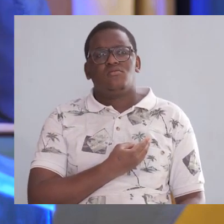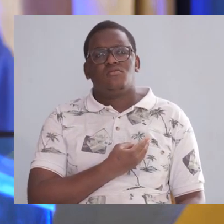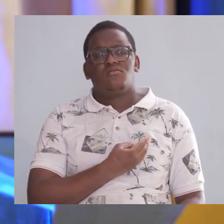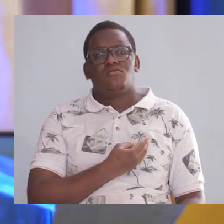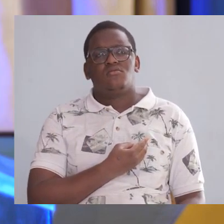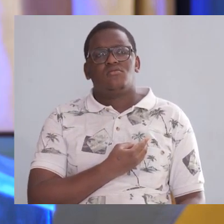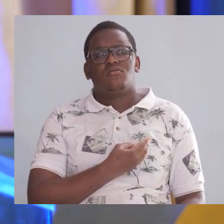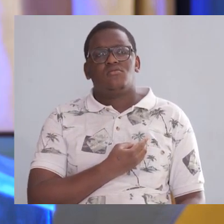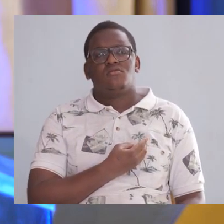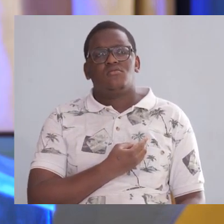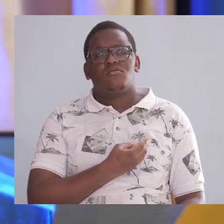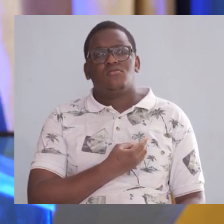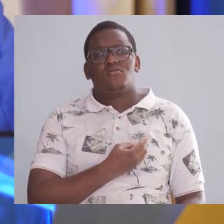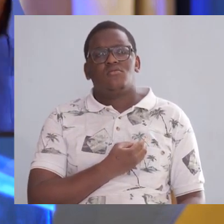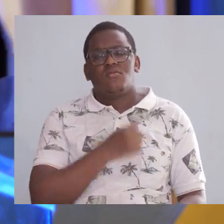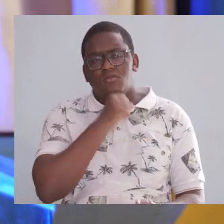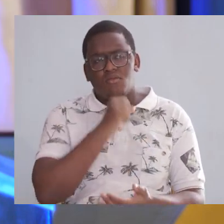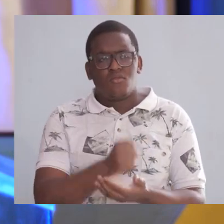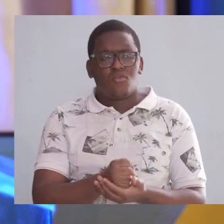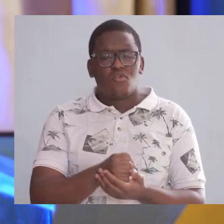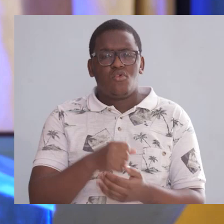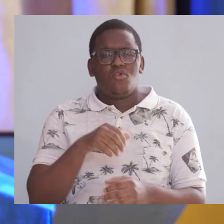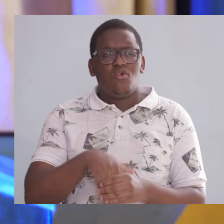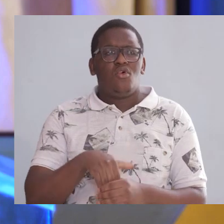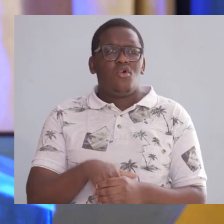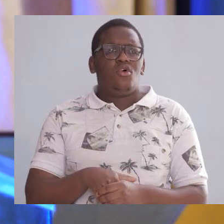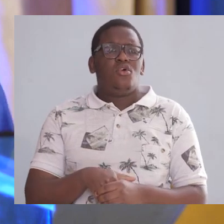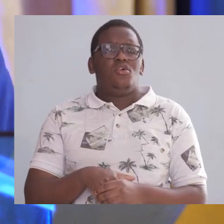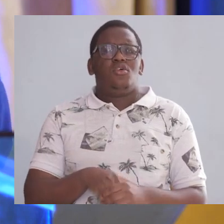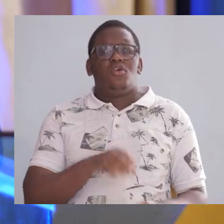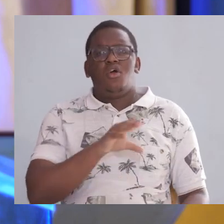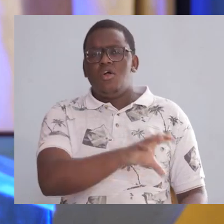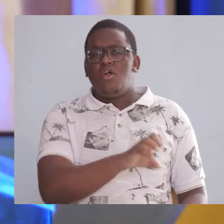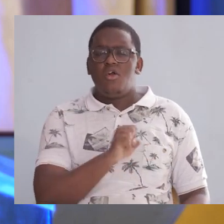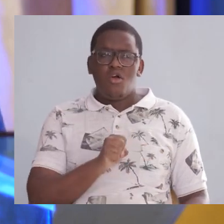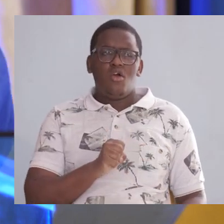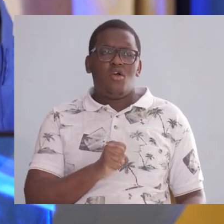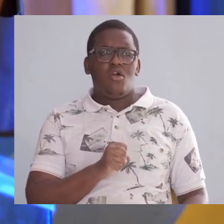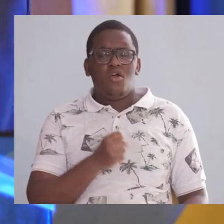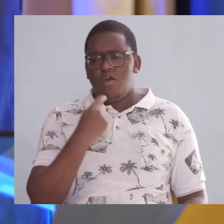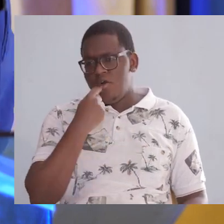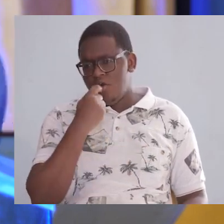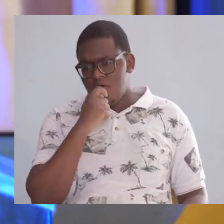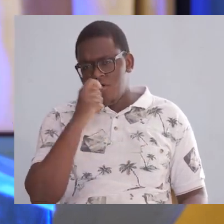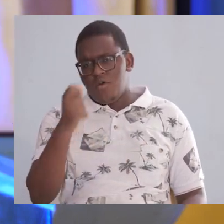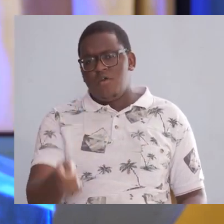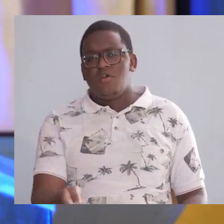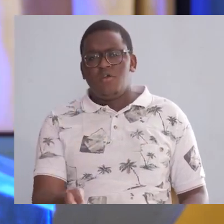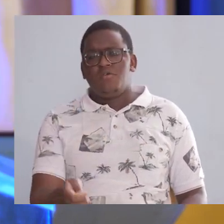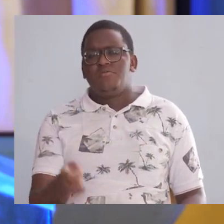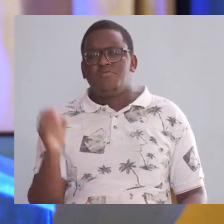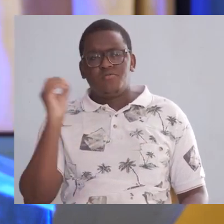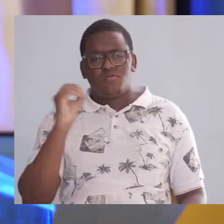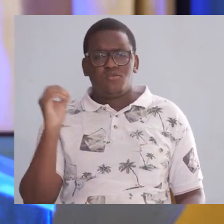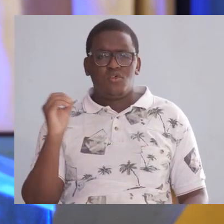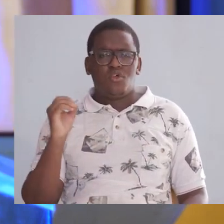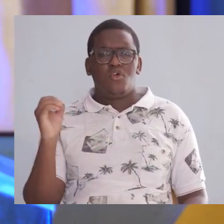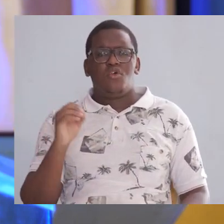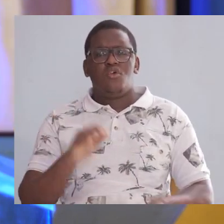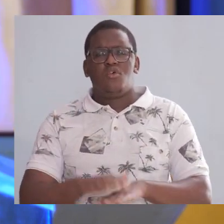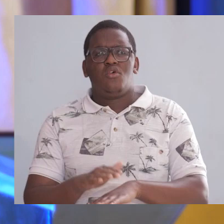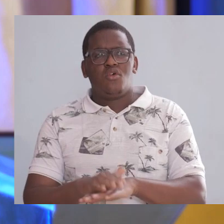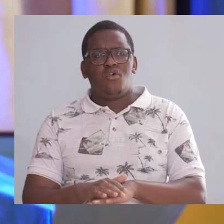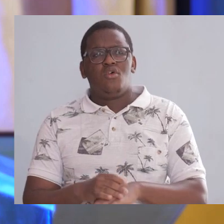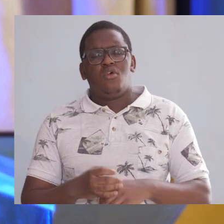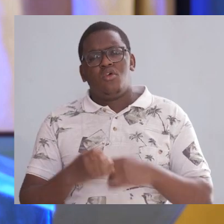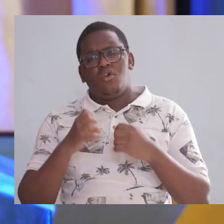shoddy jobs, they are stealing. And we have this testimony that nothing good will ever come to them. May